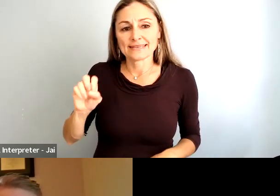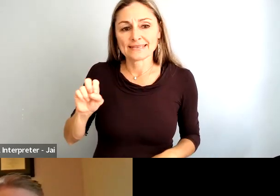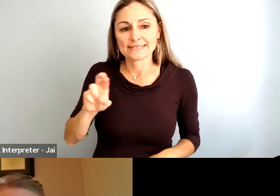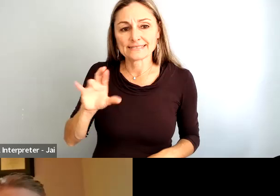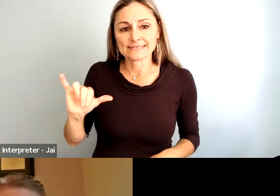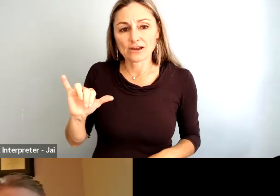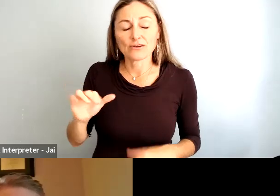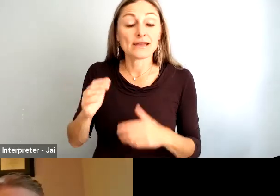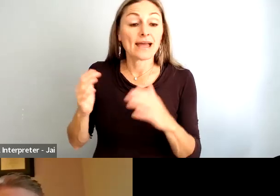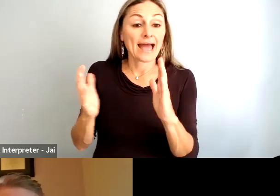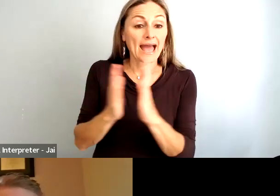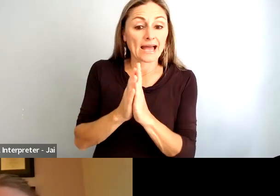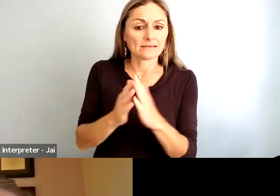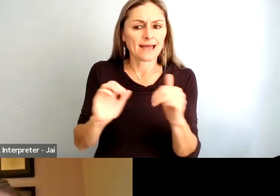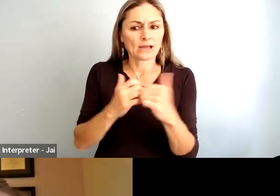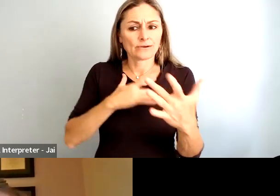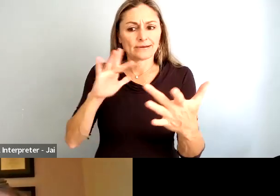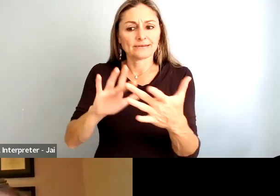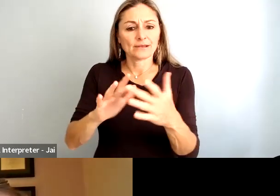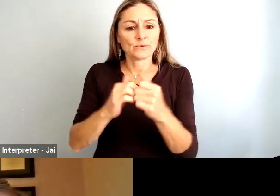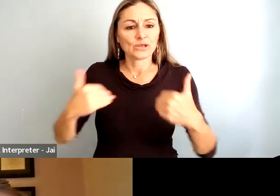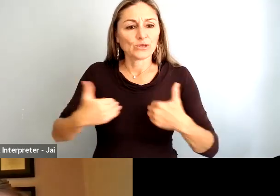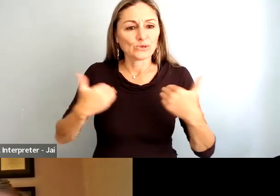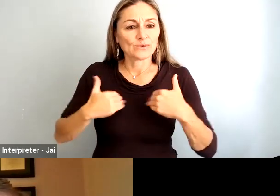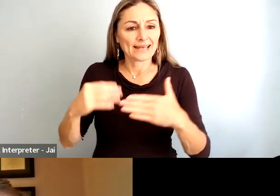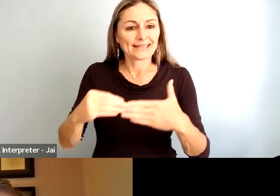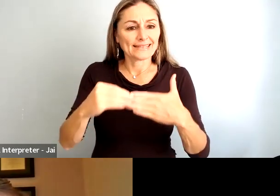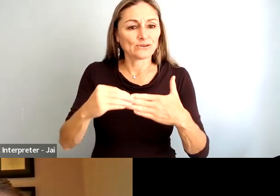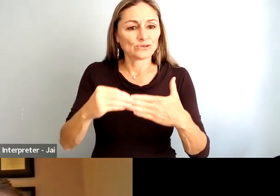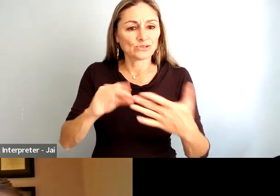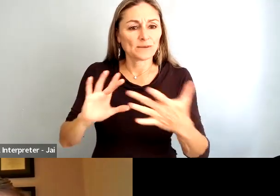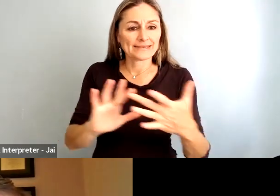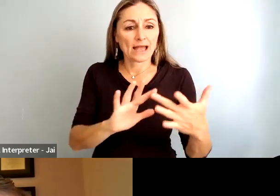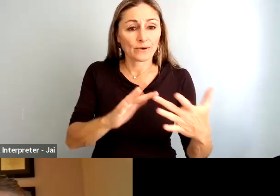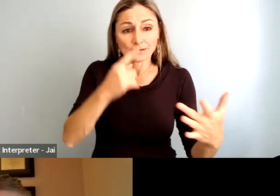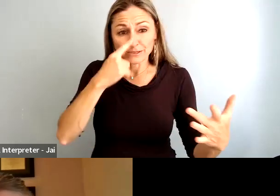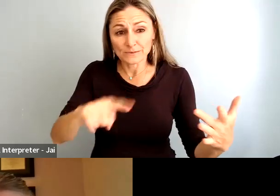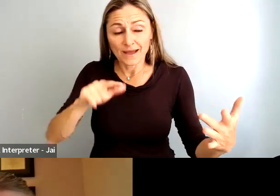asked, how do I get in touch with the Youth Leadership Network? And Aaron, do you want to answer that?